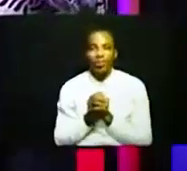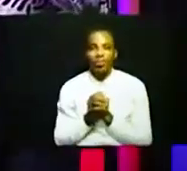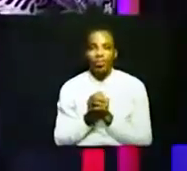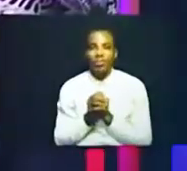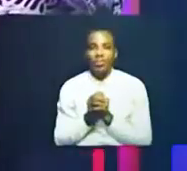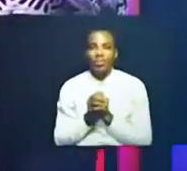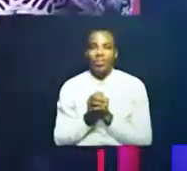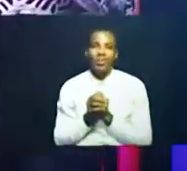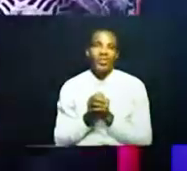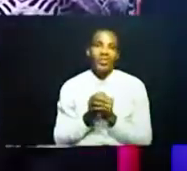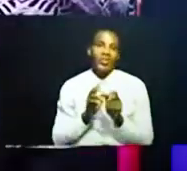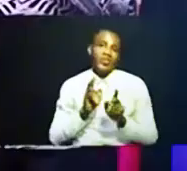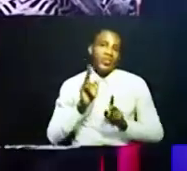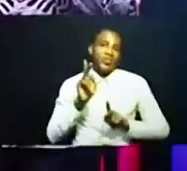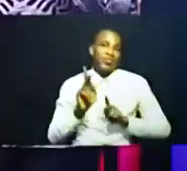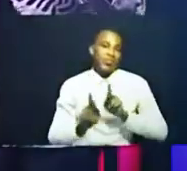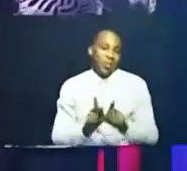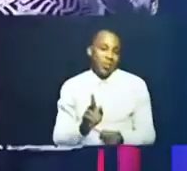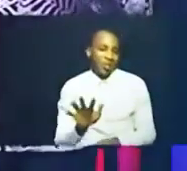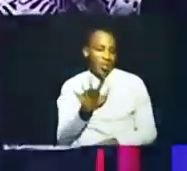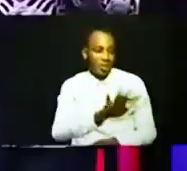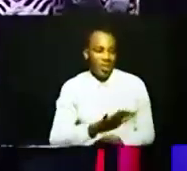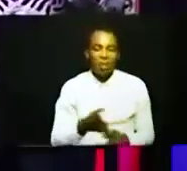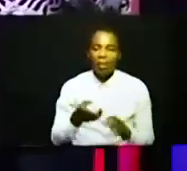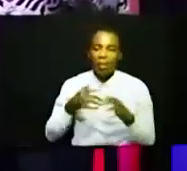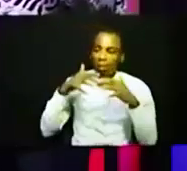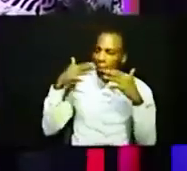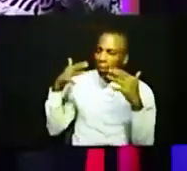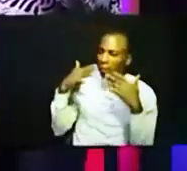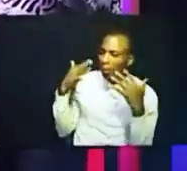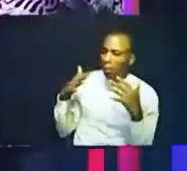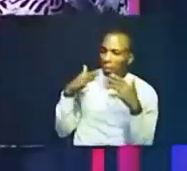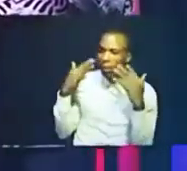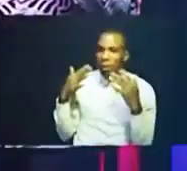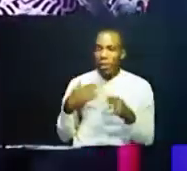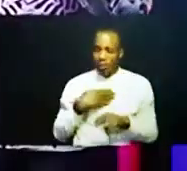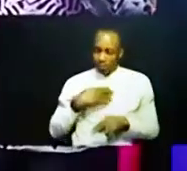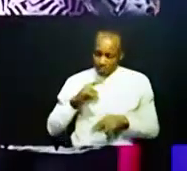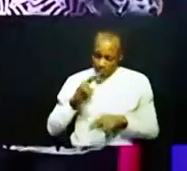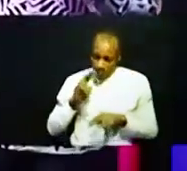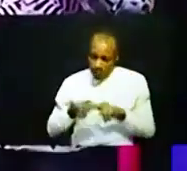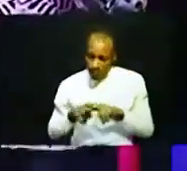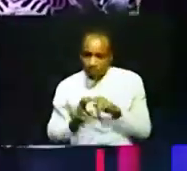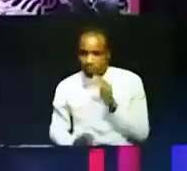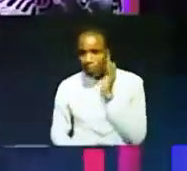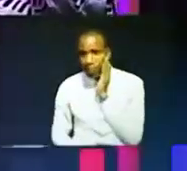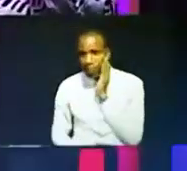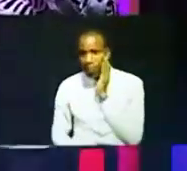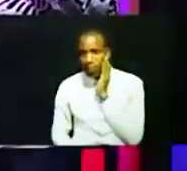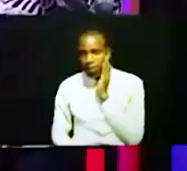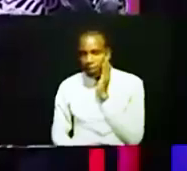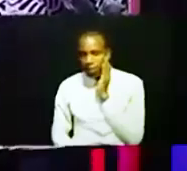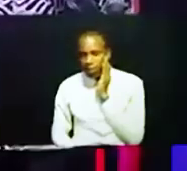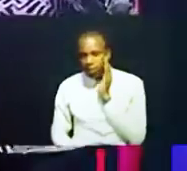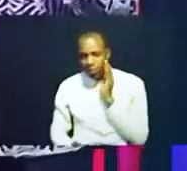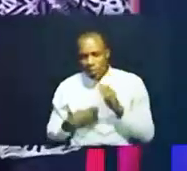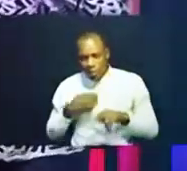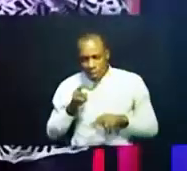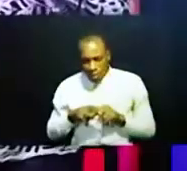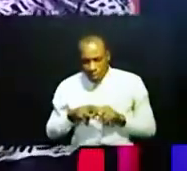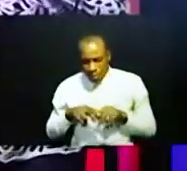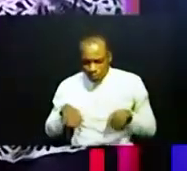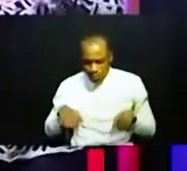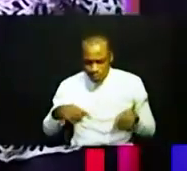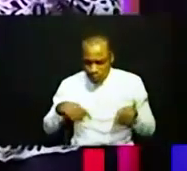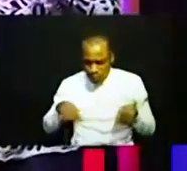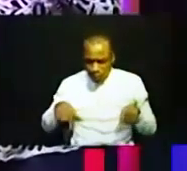The people started laughing. And a man for a trash and a chassis was. I was seated there and I was shaking. Na me too, no, na me